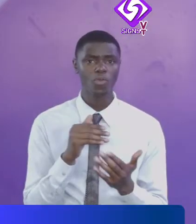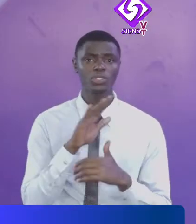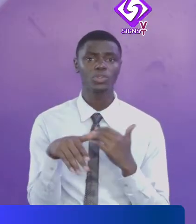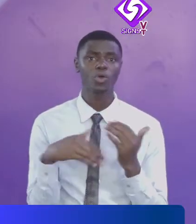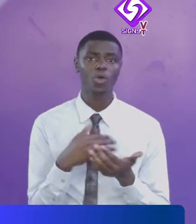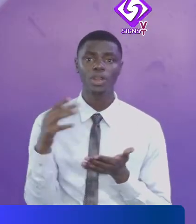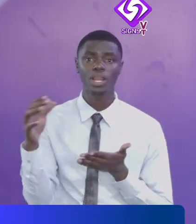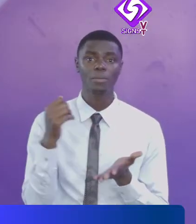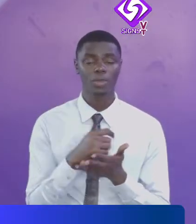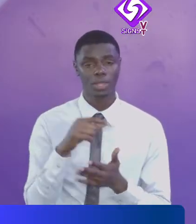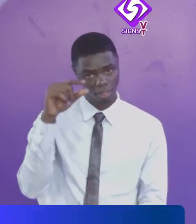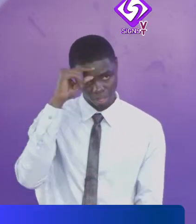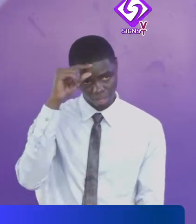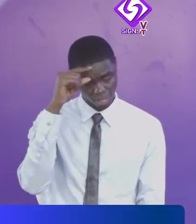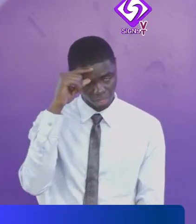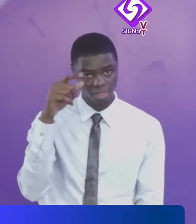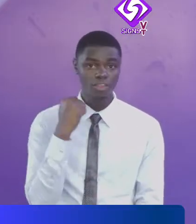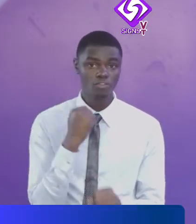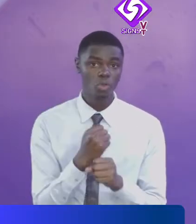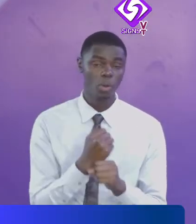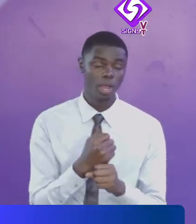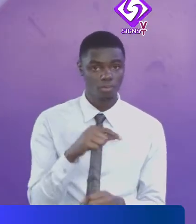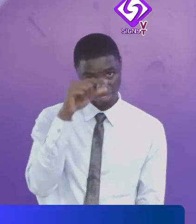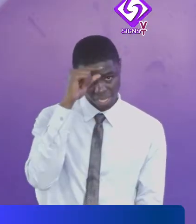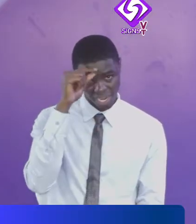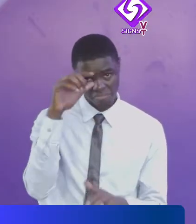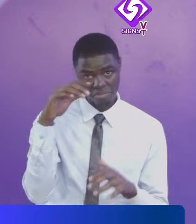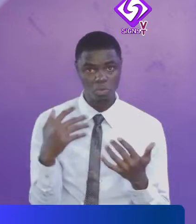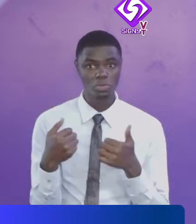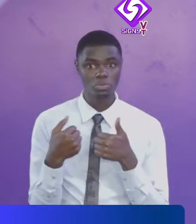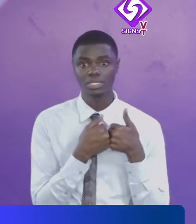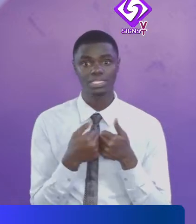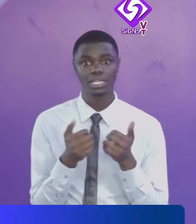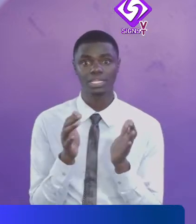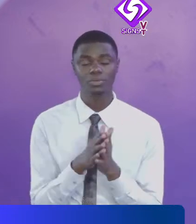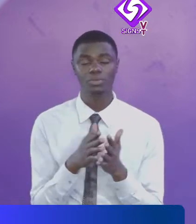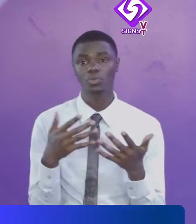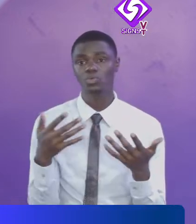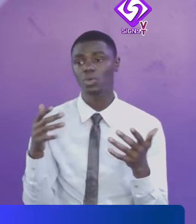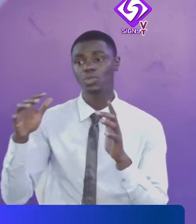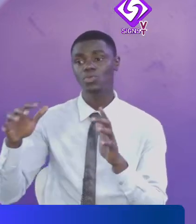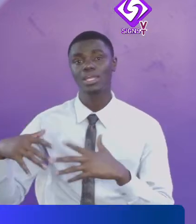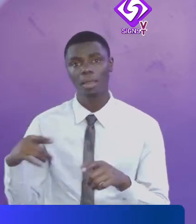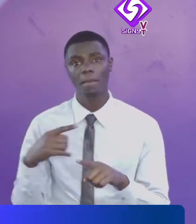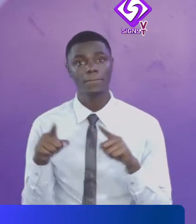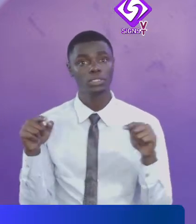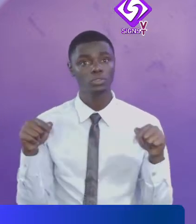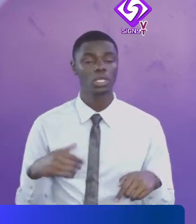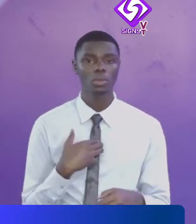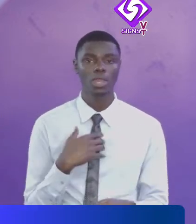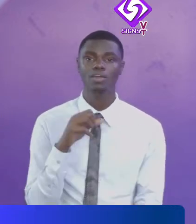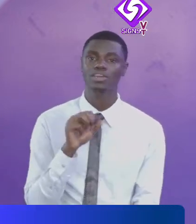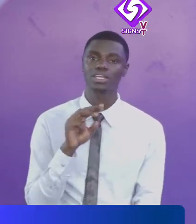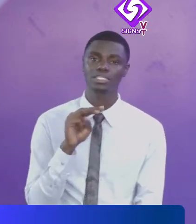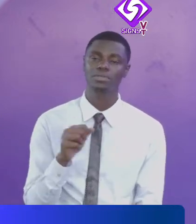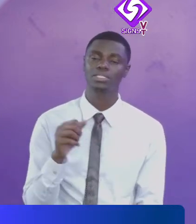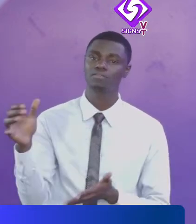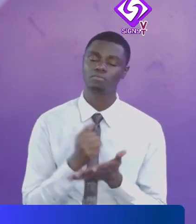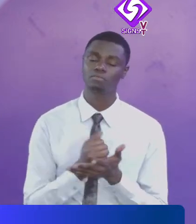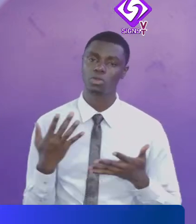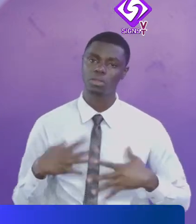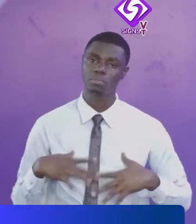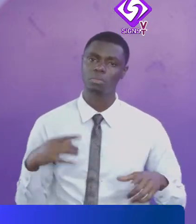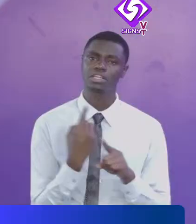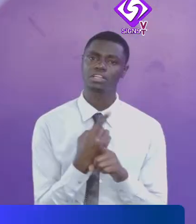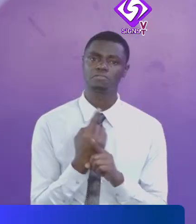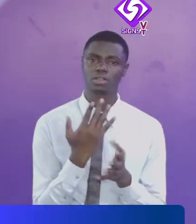government. Yeah. You either worked for the government or you were struggling or you were in farming. But today we have SMEs that have employed people and what have you. So as the